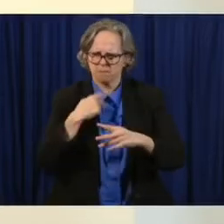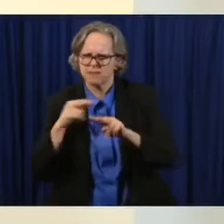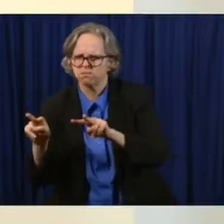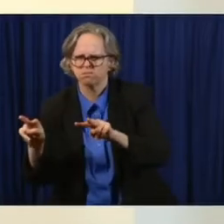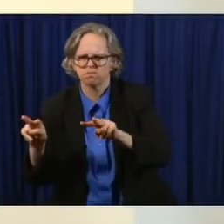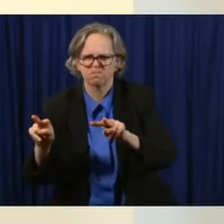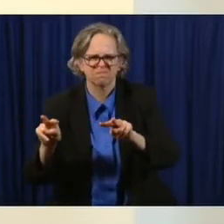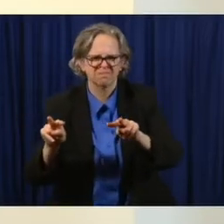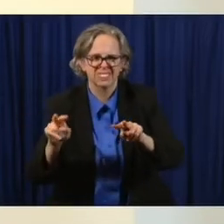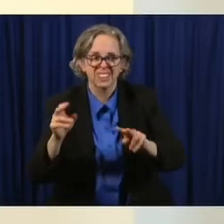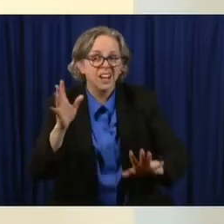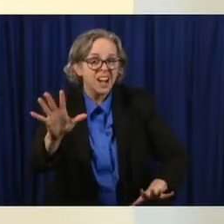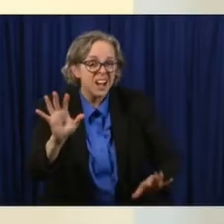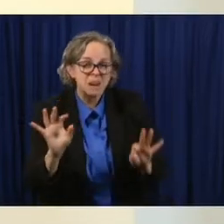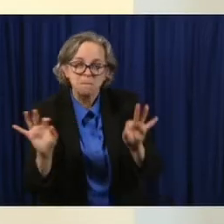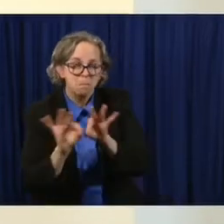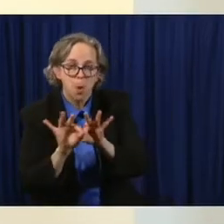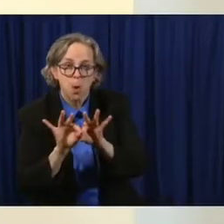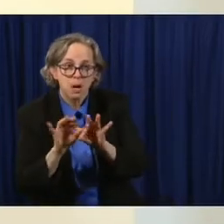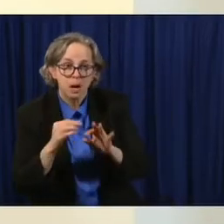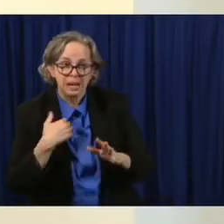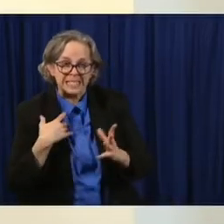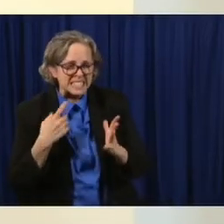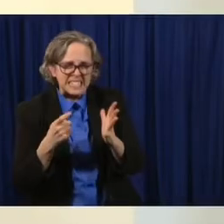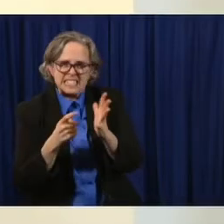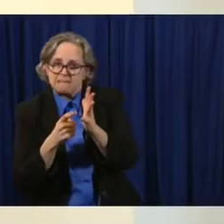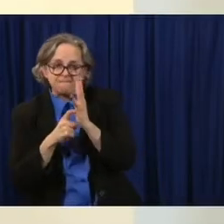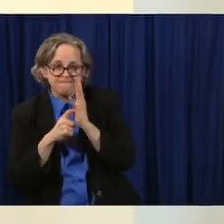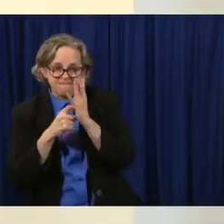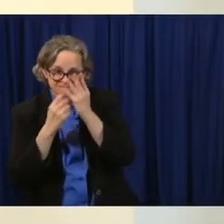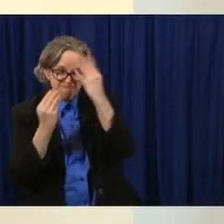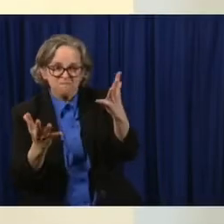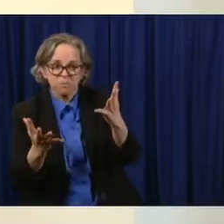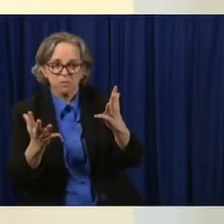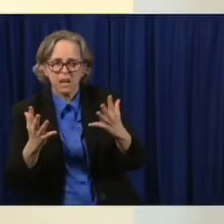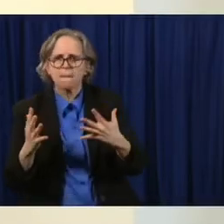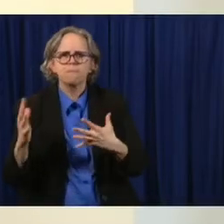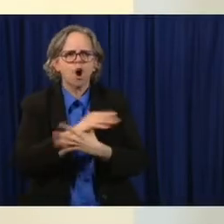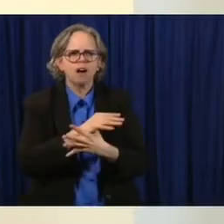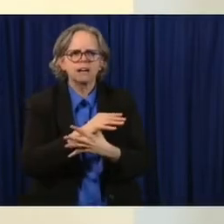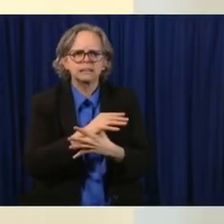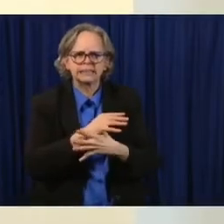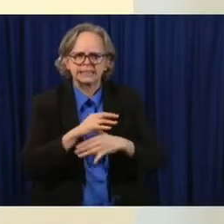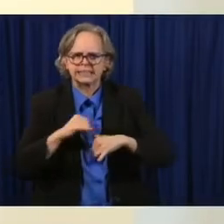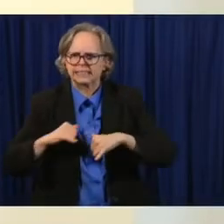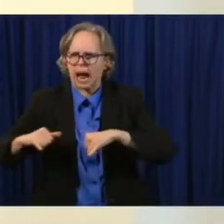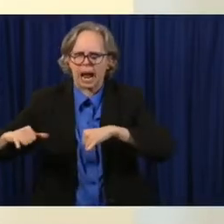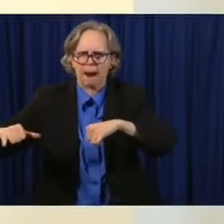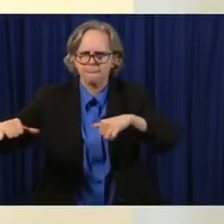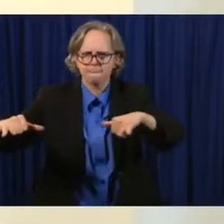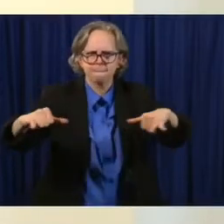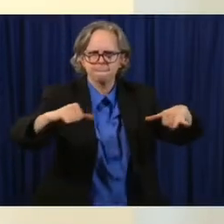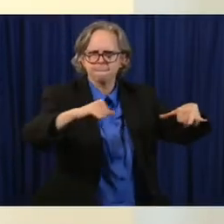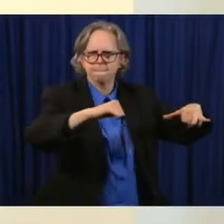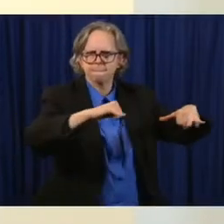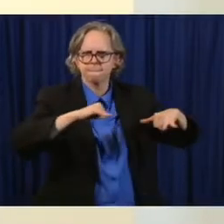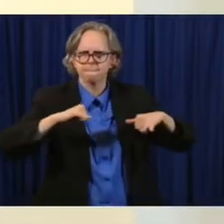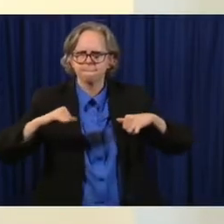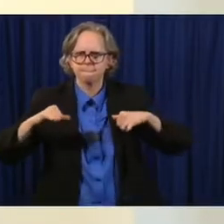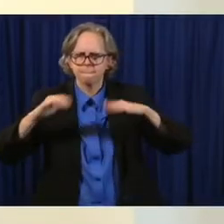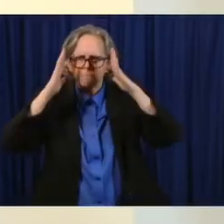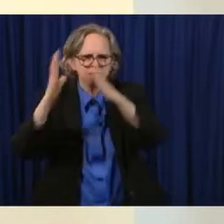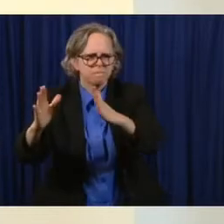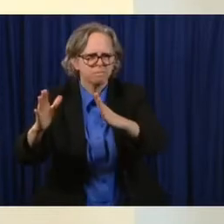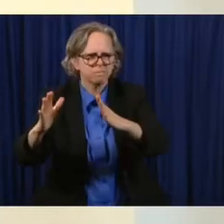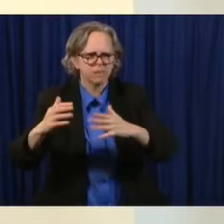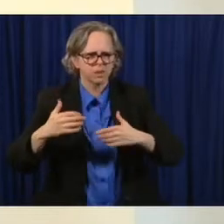we all prioritize the same way. We have a limited amount of testing, and we always want to do by these tiers, and these